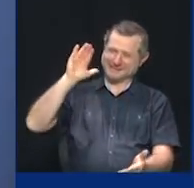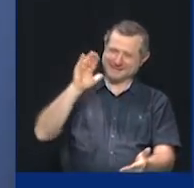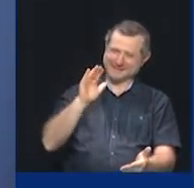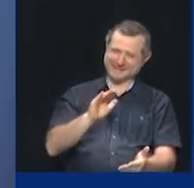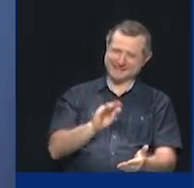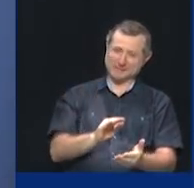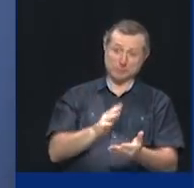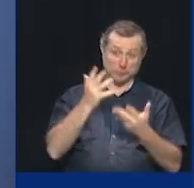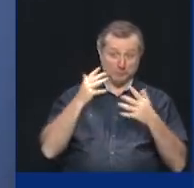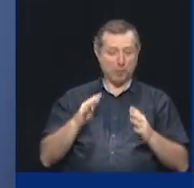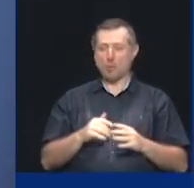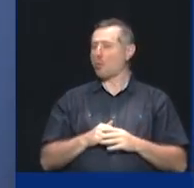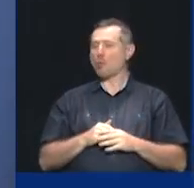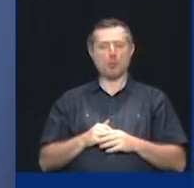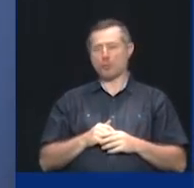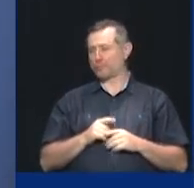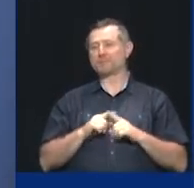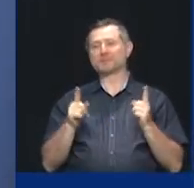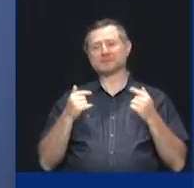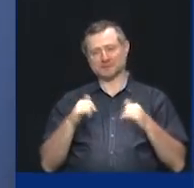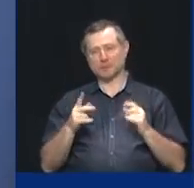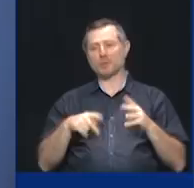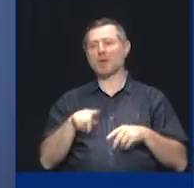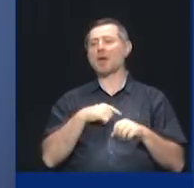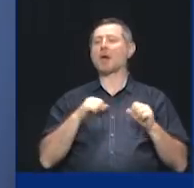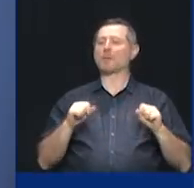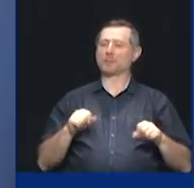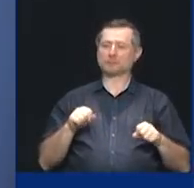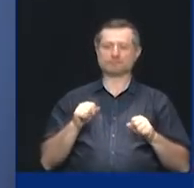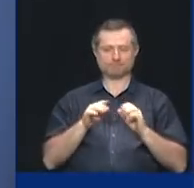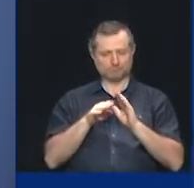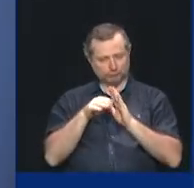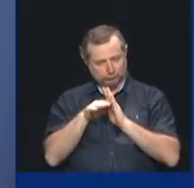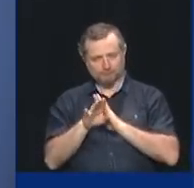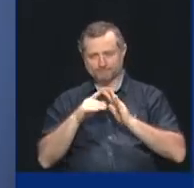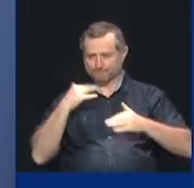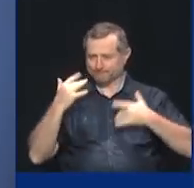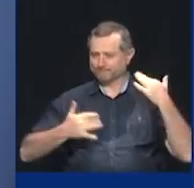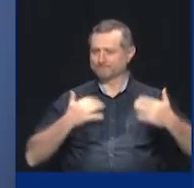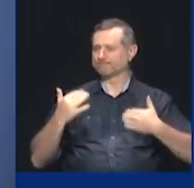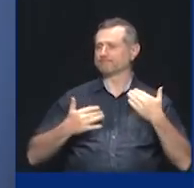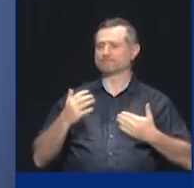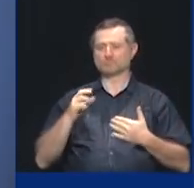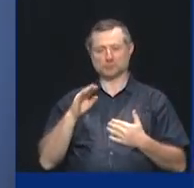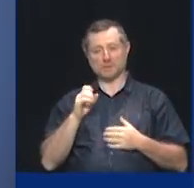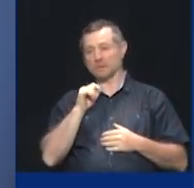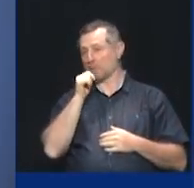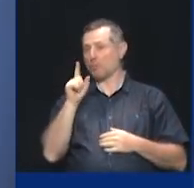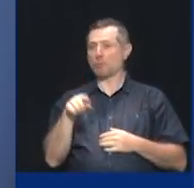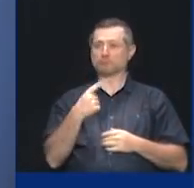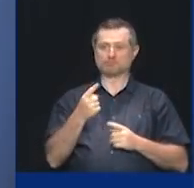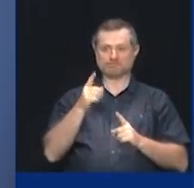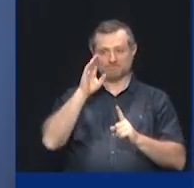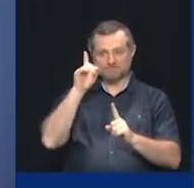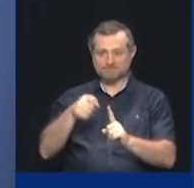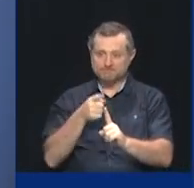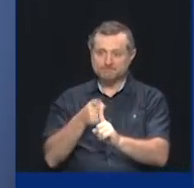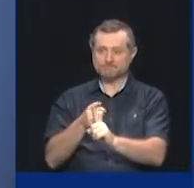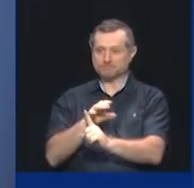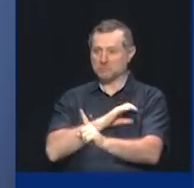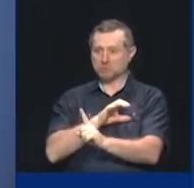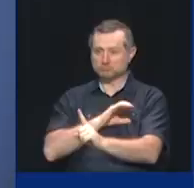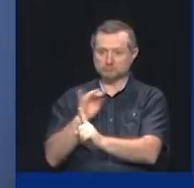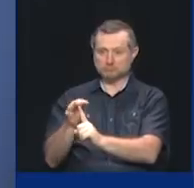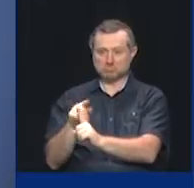to thrive and be successful. Our Future of Public Safety framework goes well beyond policing and calls on government and community to